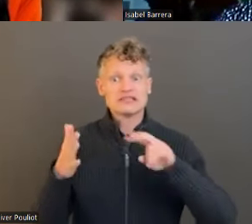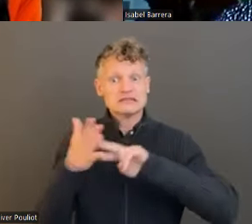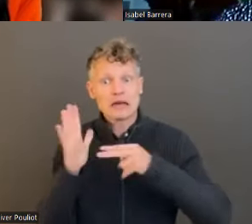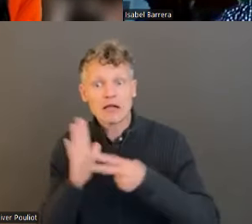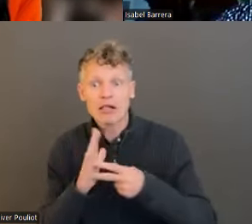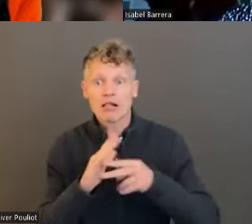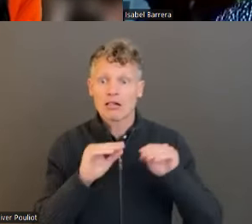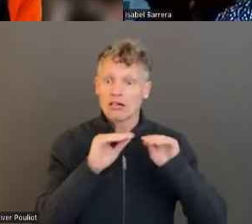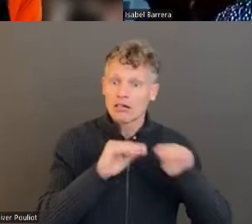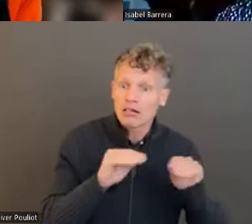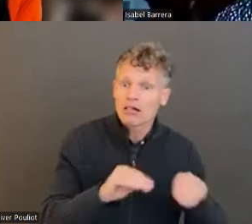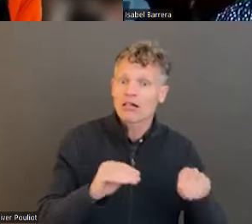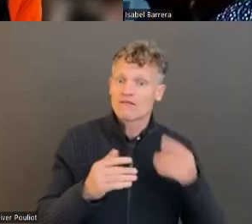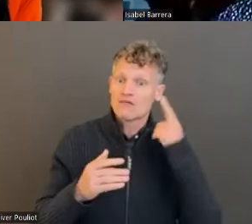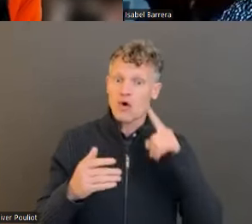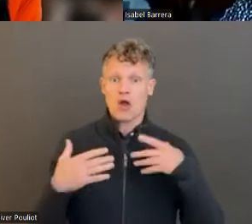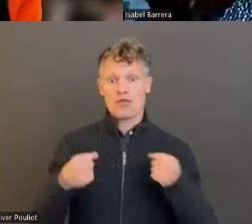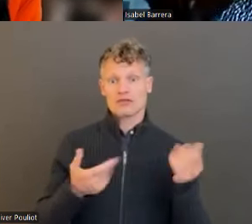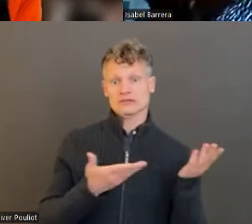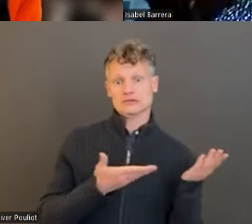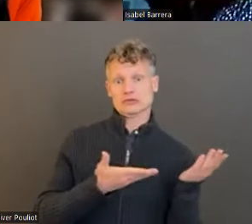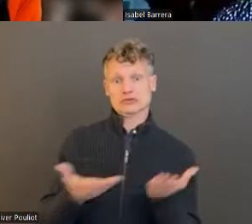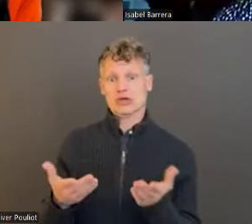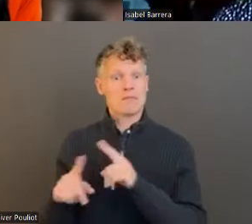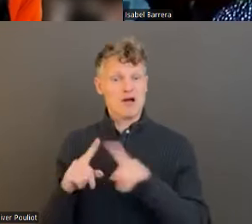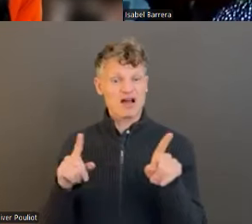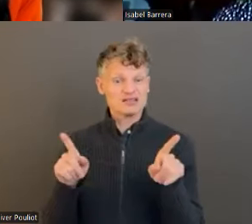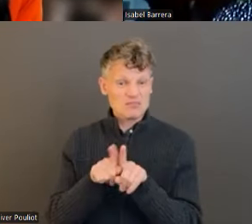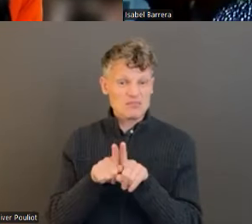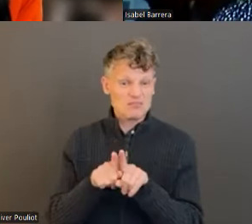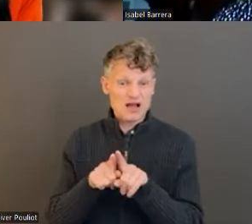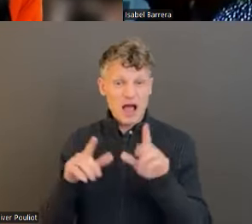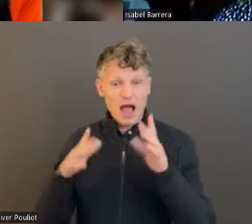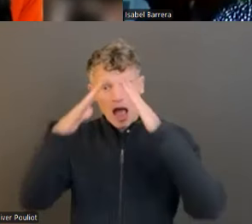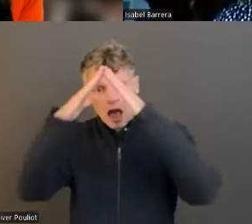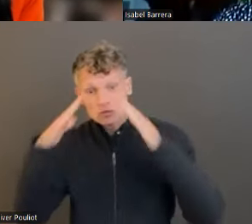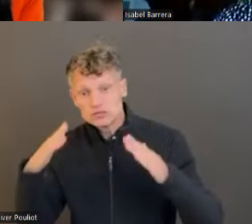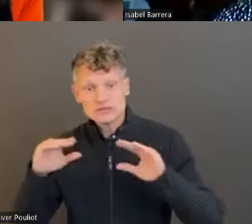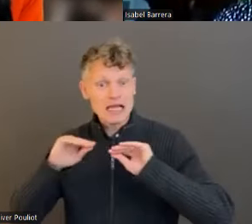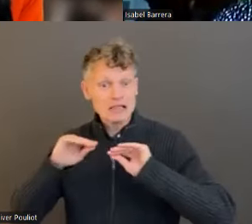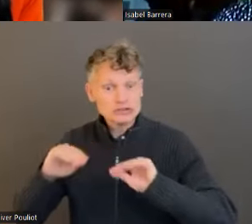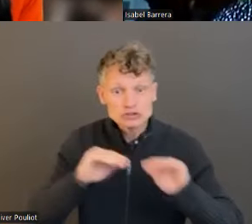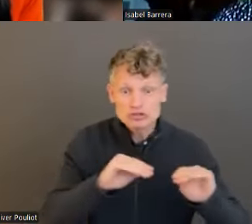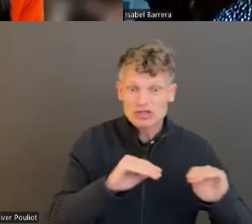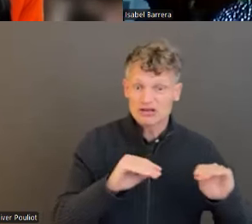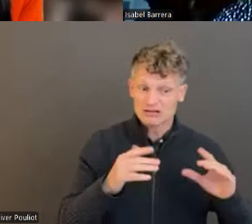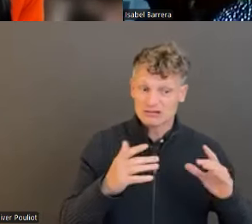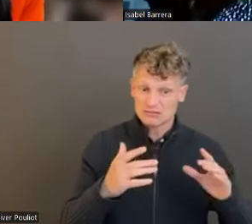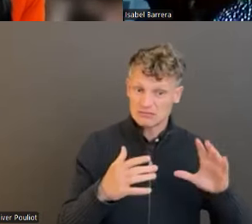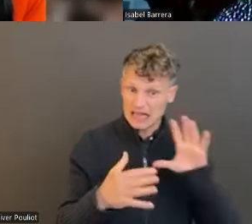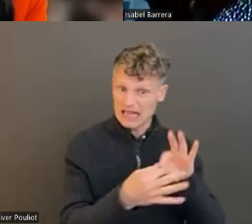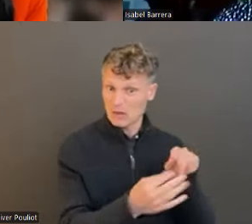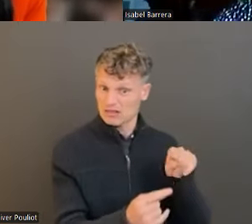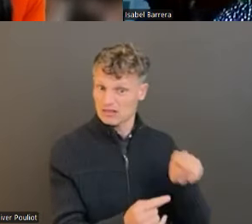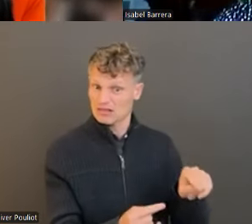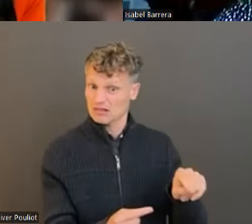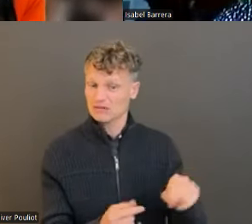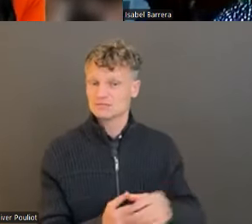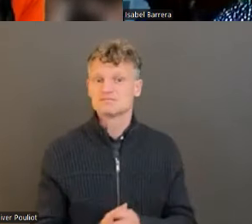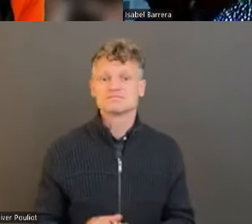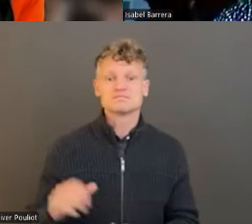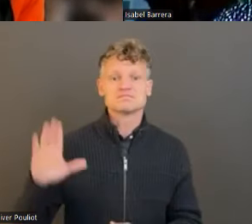No sé si quieren, bueno, puedo decir algo yo y después el equipo de Chile, ¿no? I can say something first and then we can move on to the